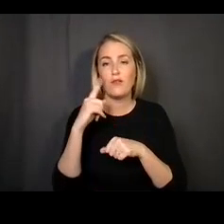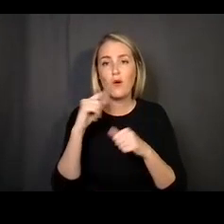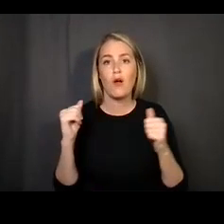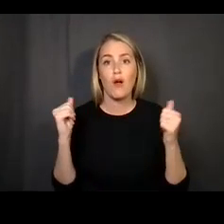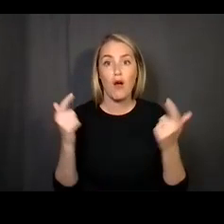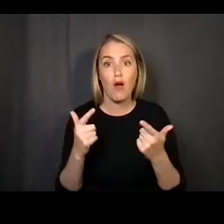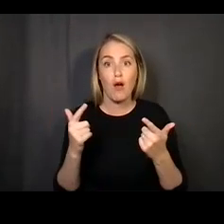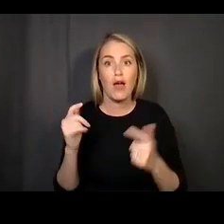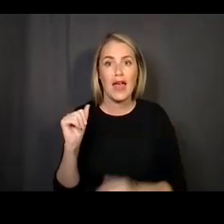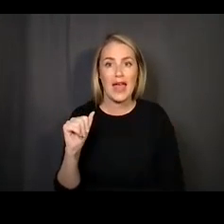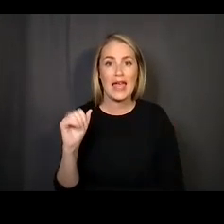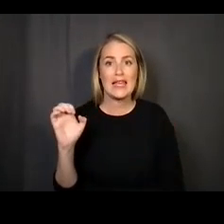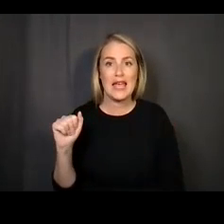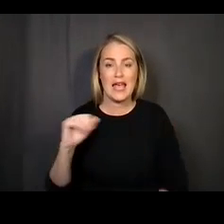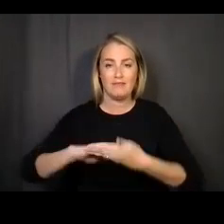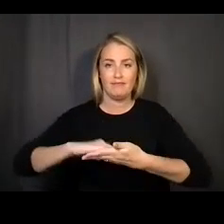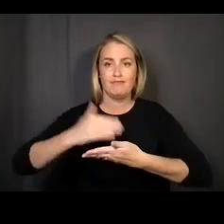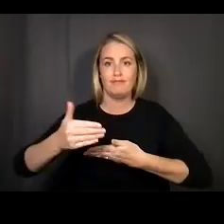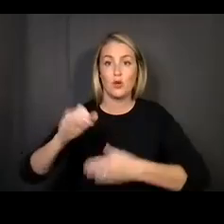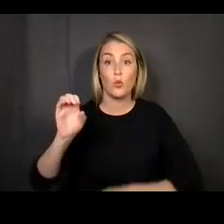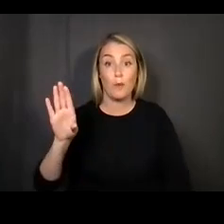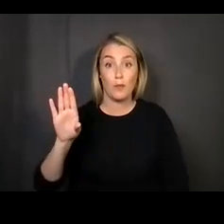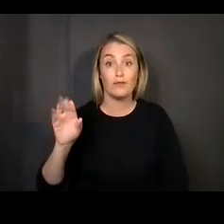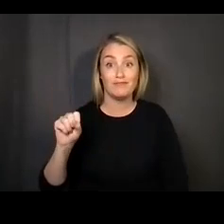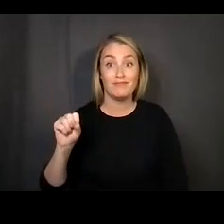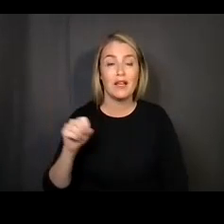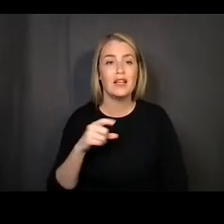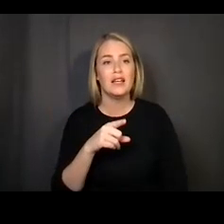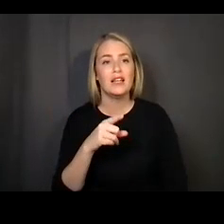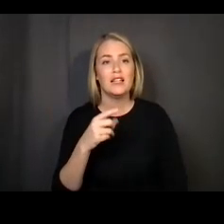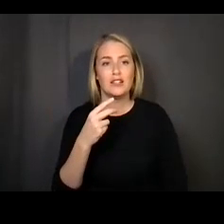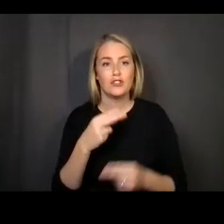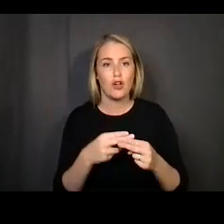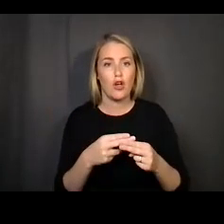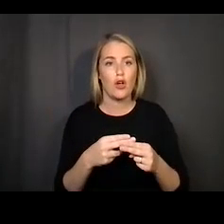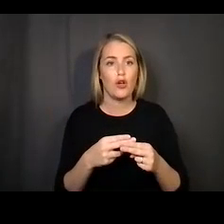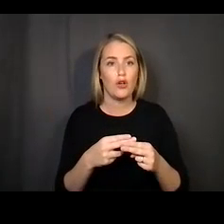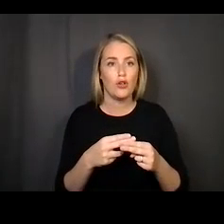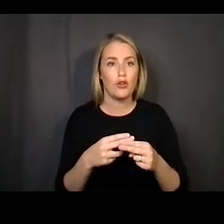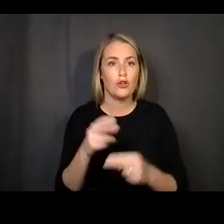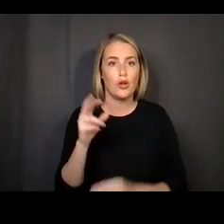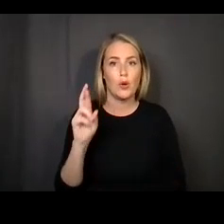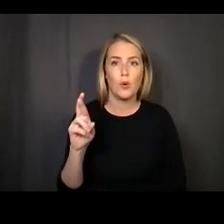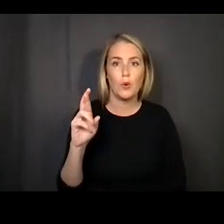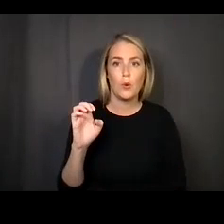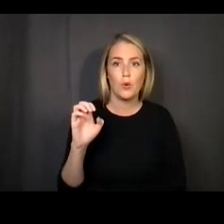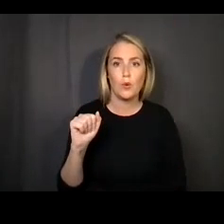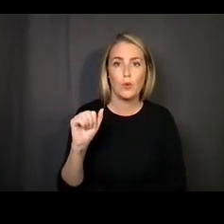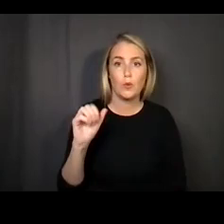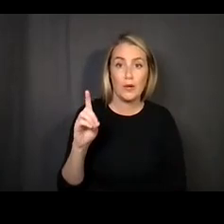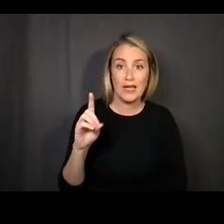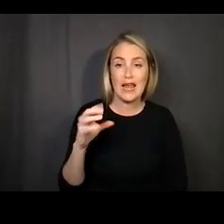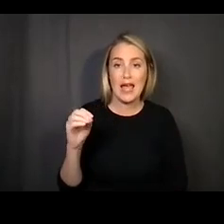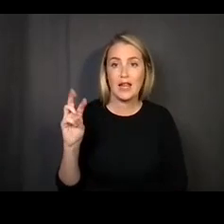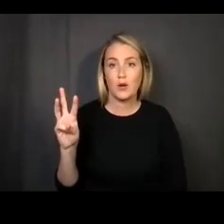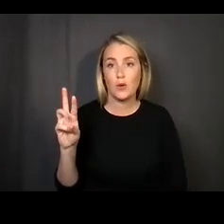the AEA Chromebooks. Let me move my Esto little está bar. It's disponible called en los Read and libros Write. If AEA. you're in, Se llama Read and Write.